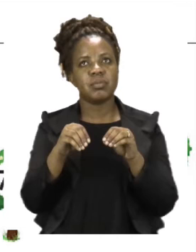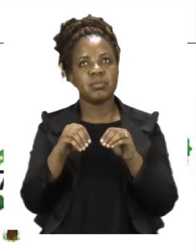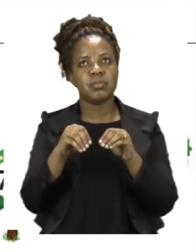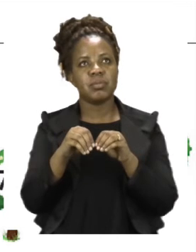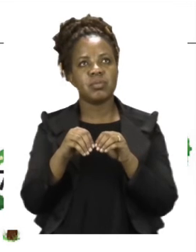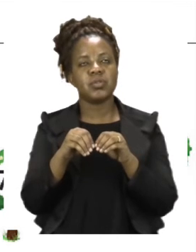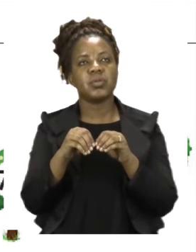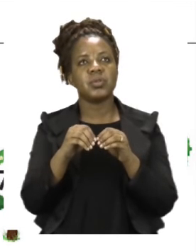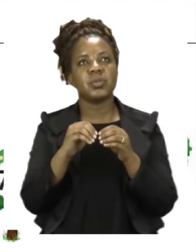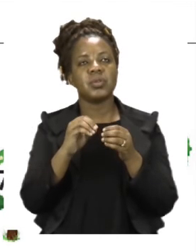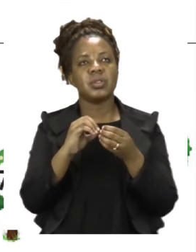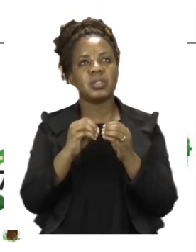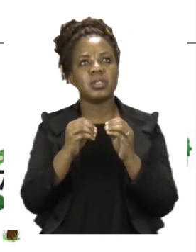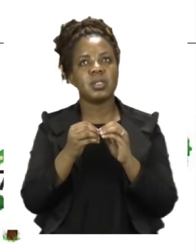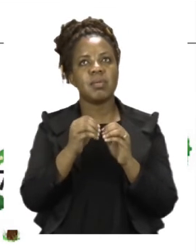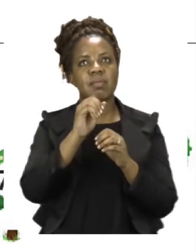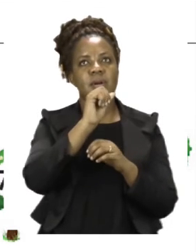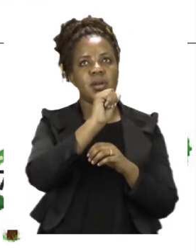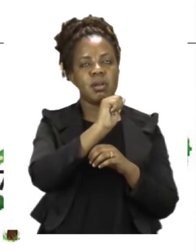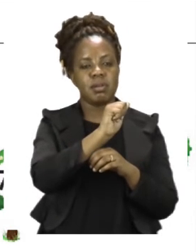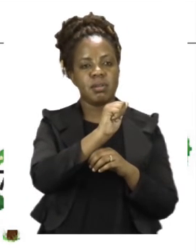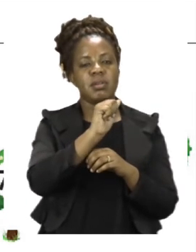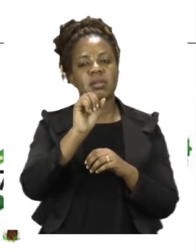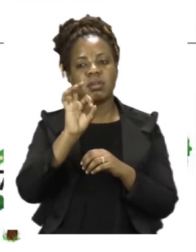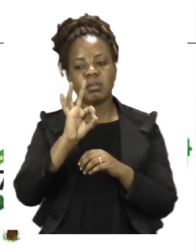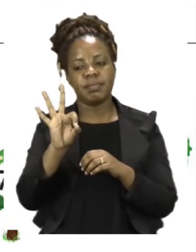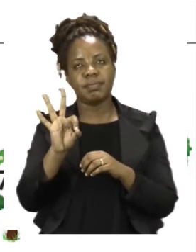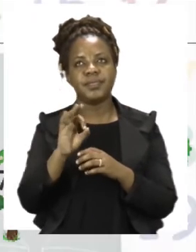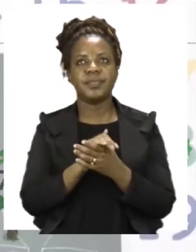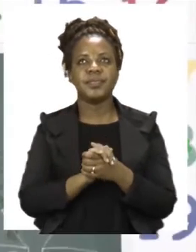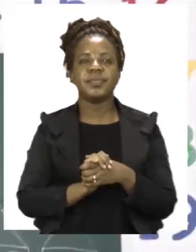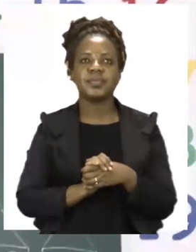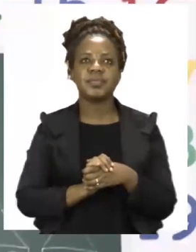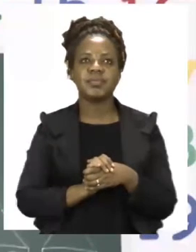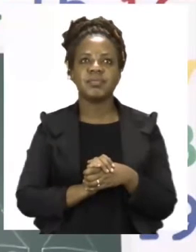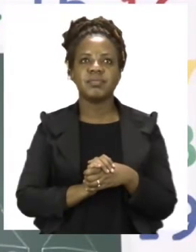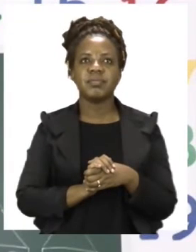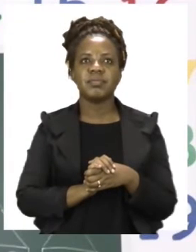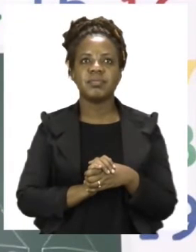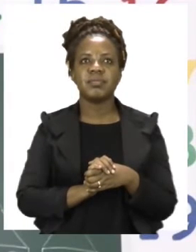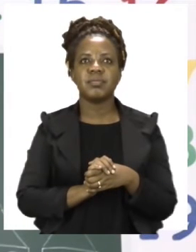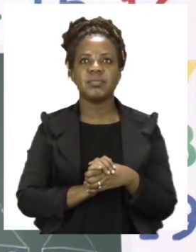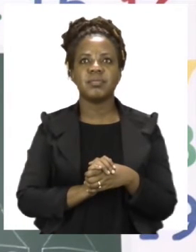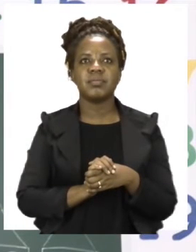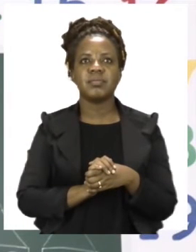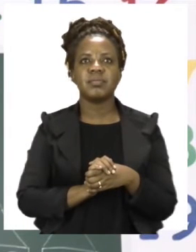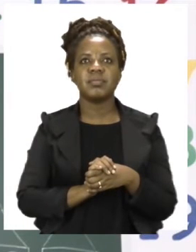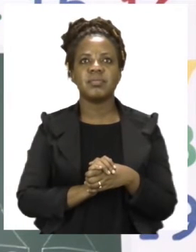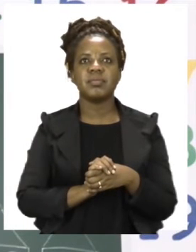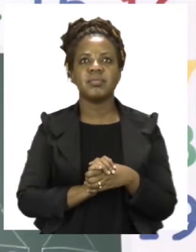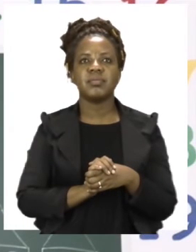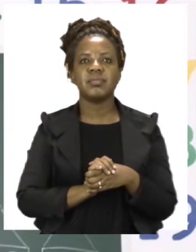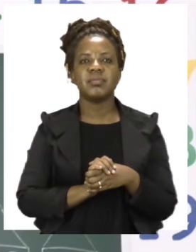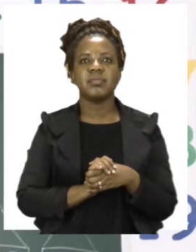one together as well, F. So, let's take a look at the board. So, A is asking us